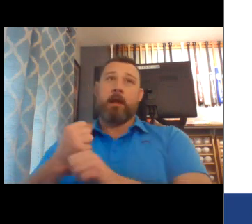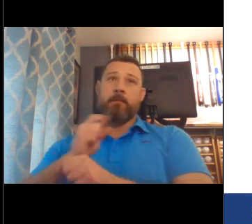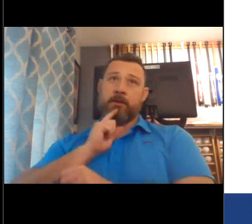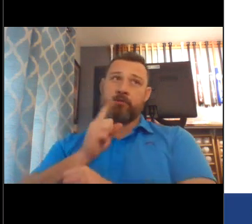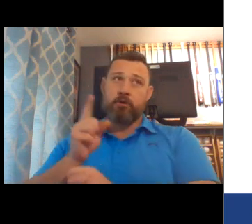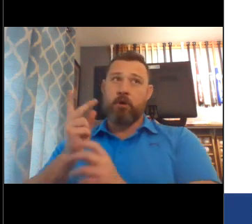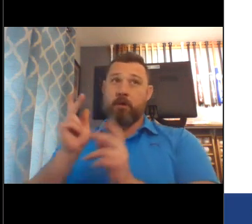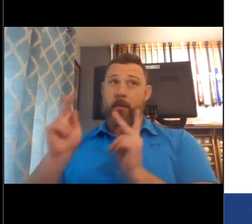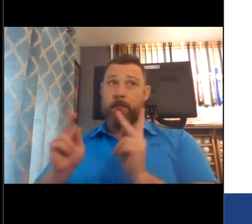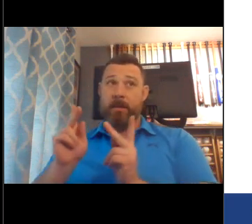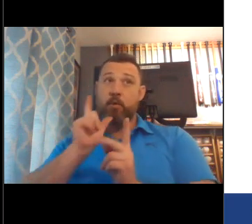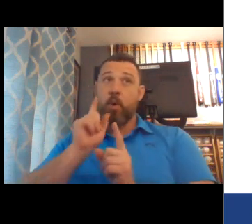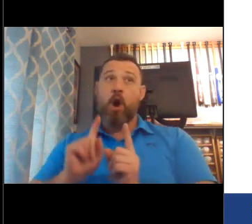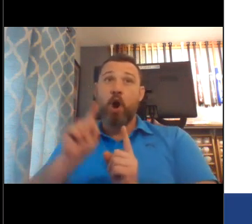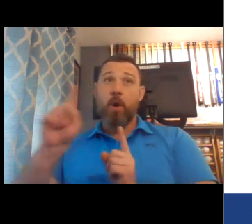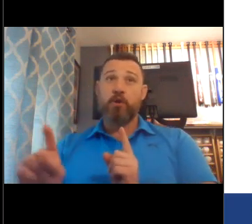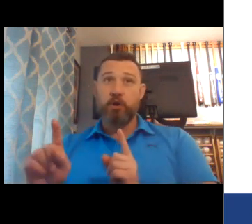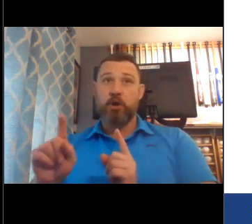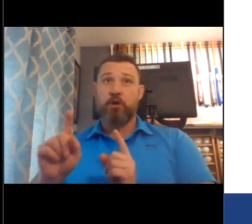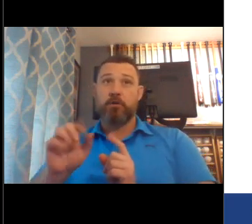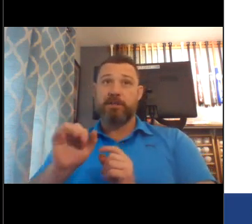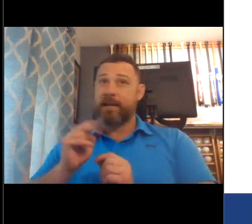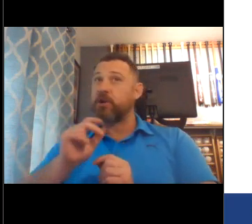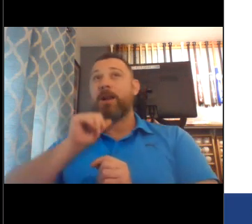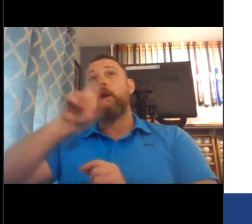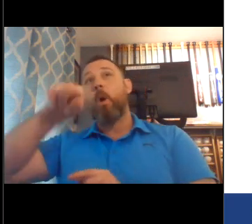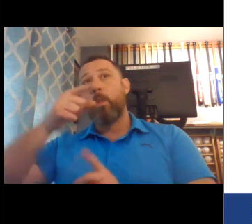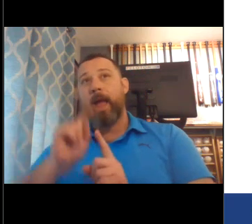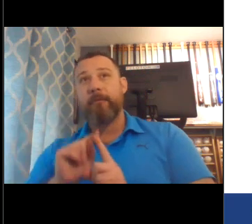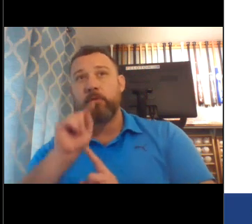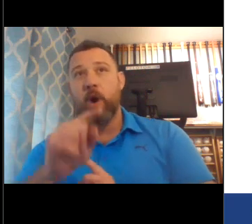that are going to your stations aren't all having to go in cars. Well, if